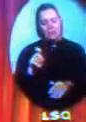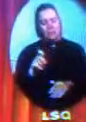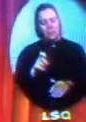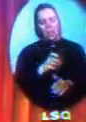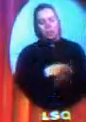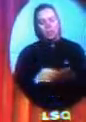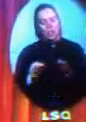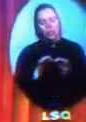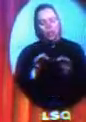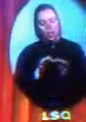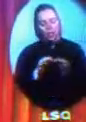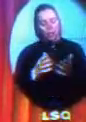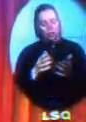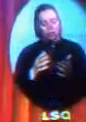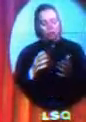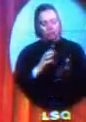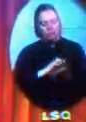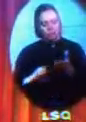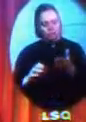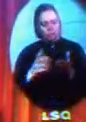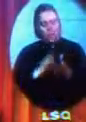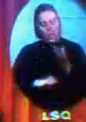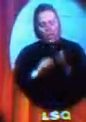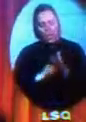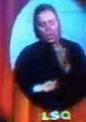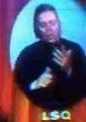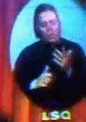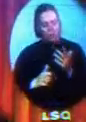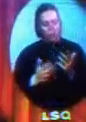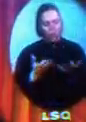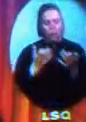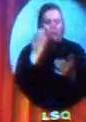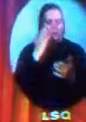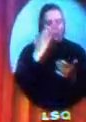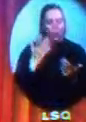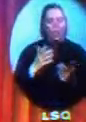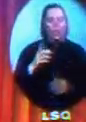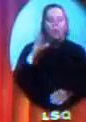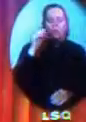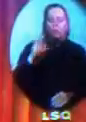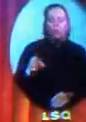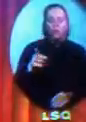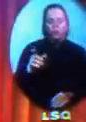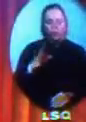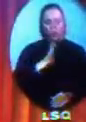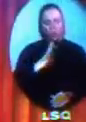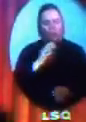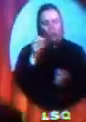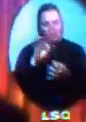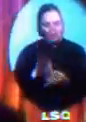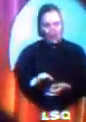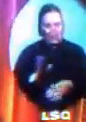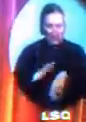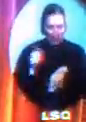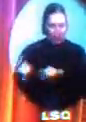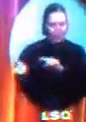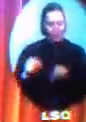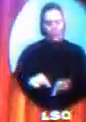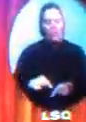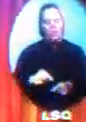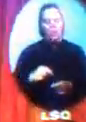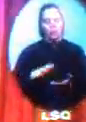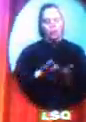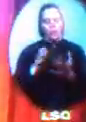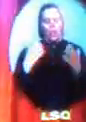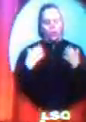information now, why doesn't the government find him, bring him to committee, swear him in, and order him to tell the truth and explain how he spent the money?